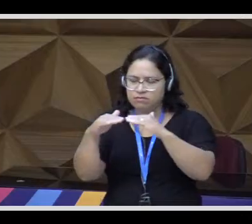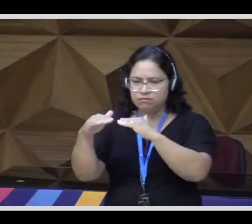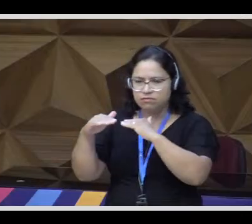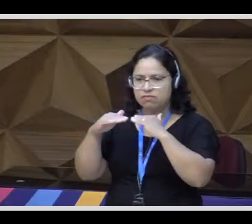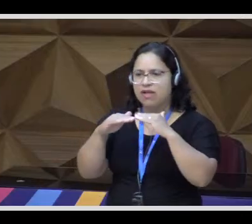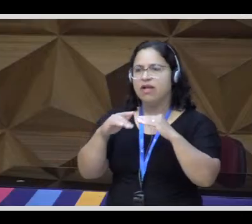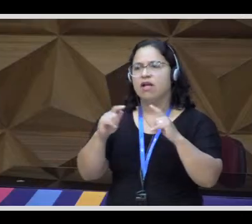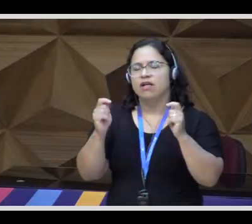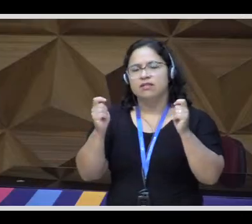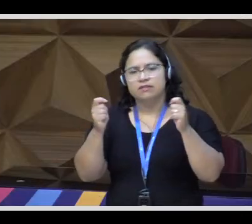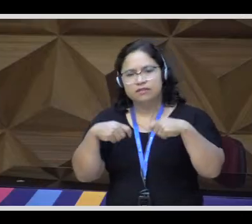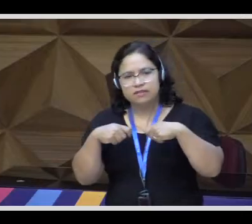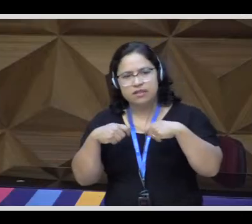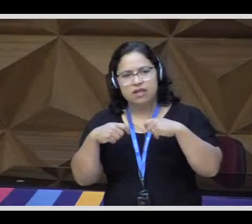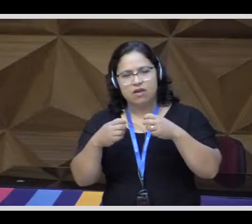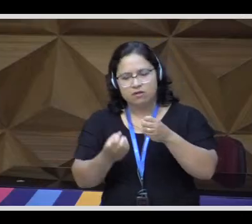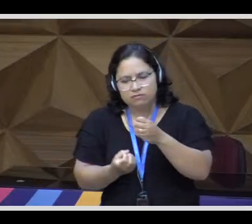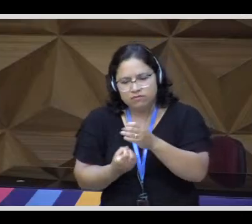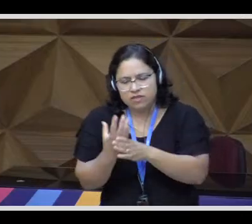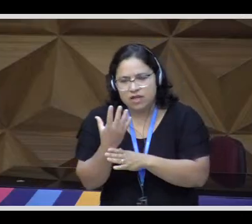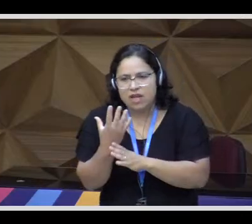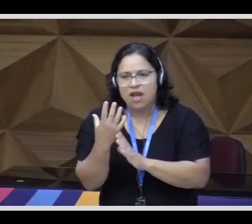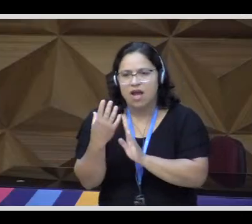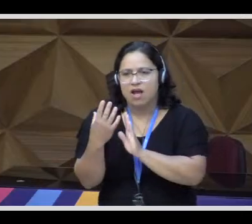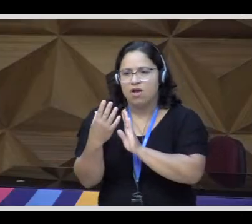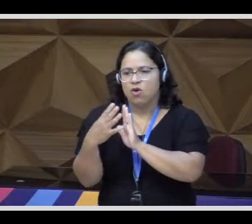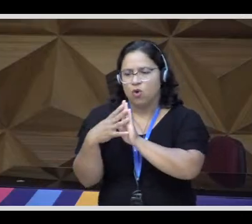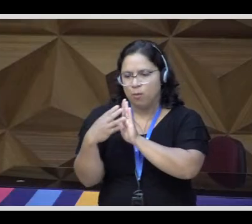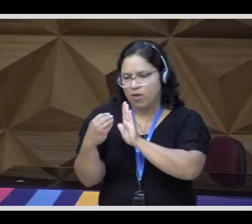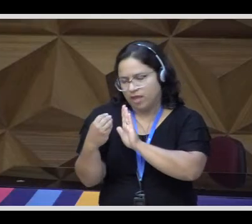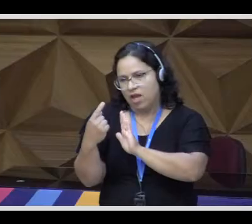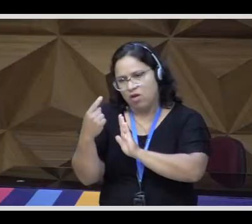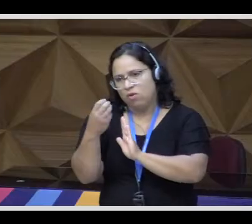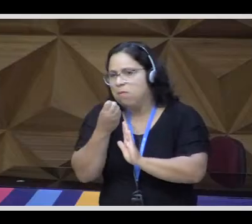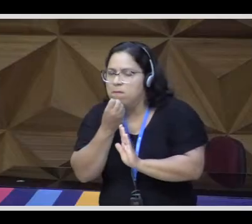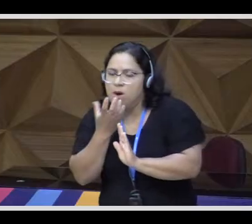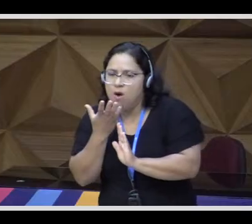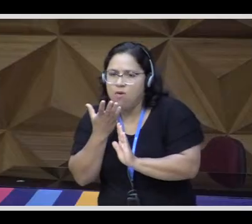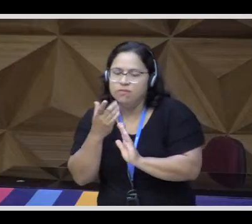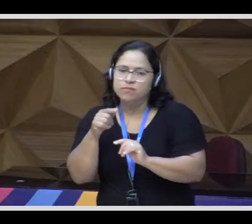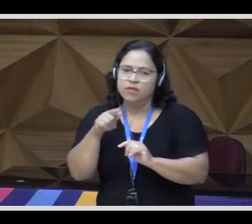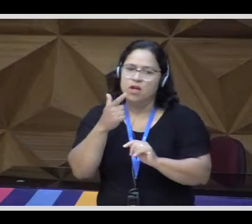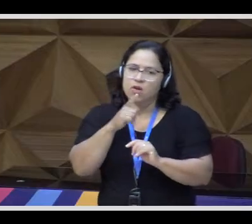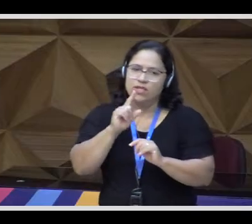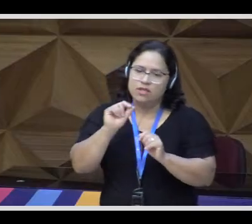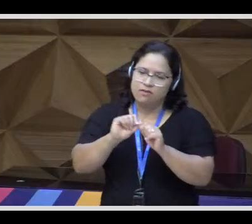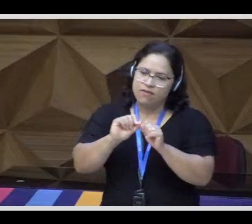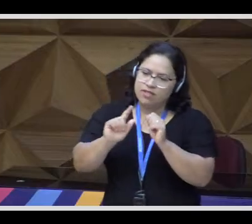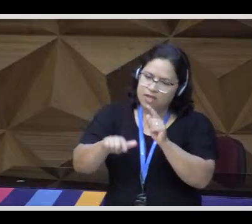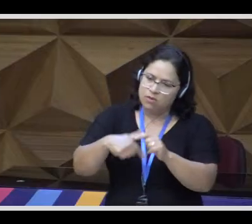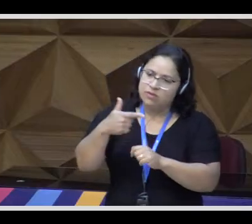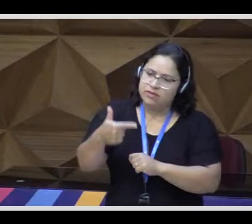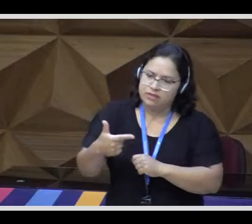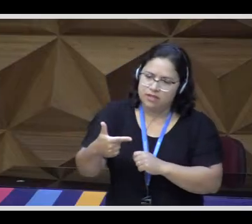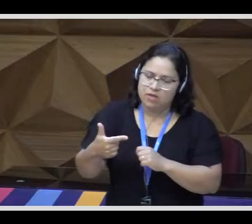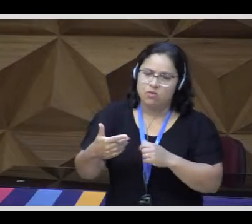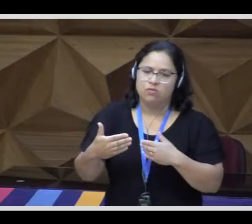a model that we believed was good, we did the second step of the model, which